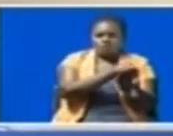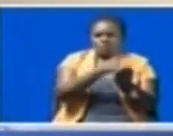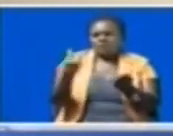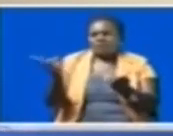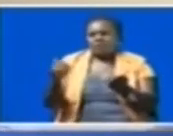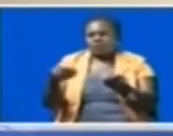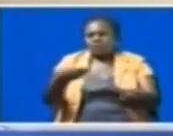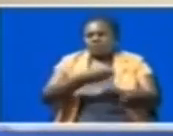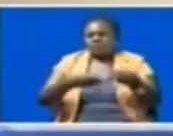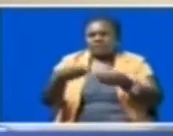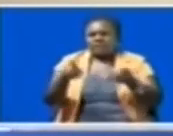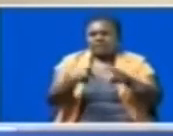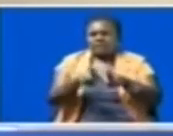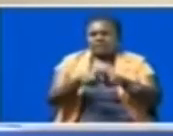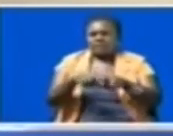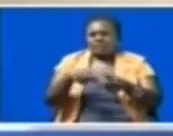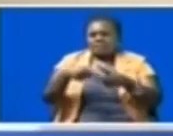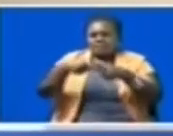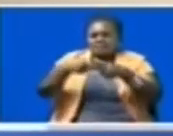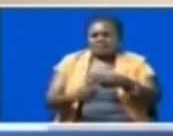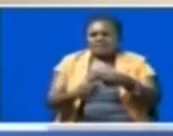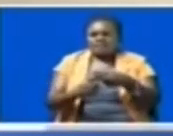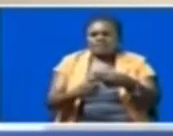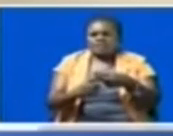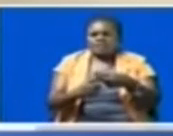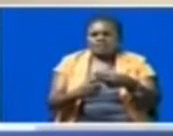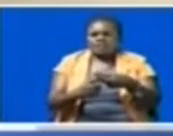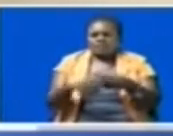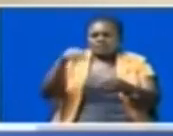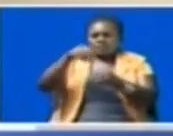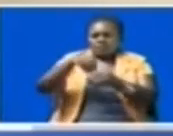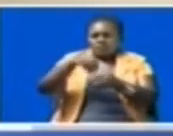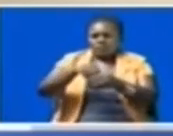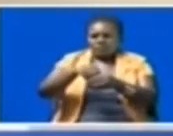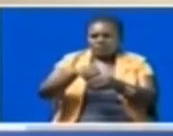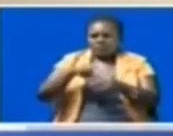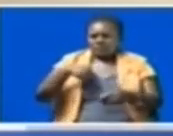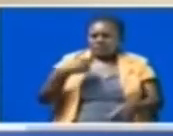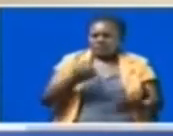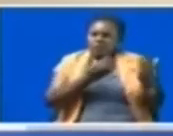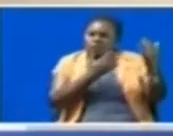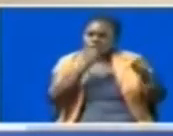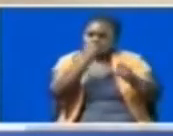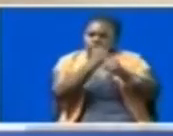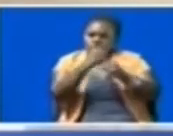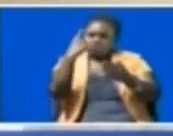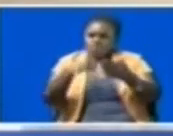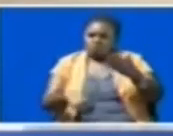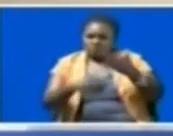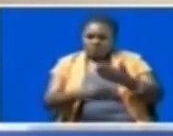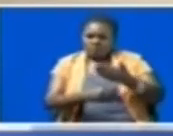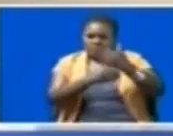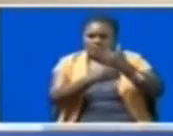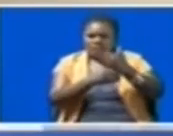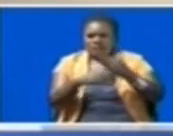Securities Exchange, in fixed deposits, in bonds, in property, right? So what we are looking to do is to add